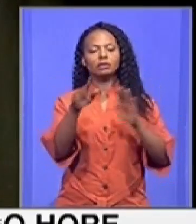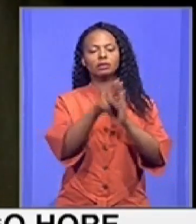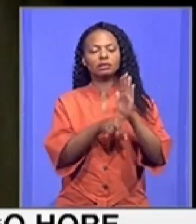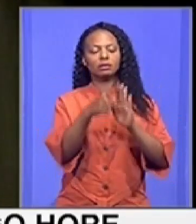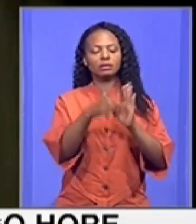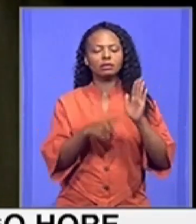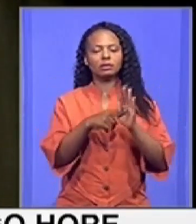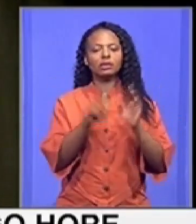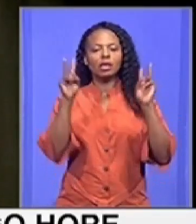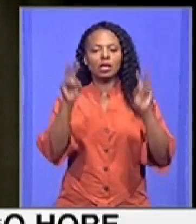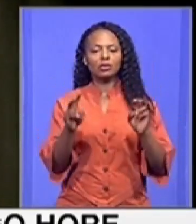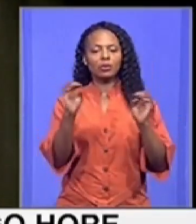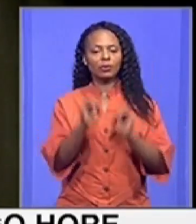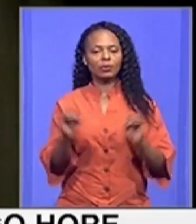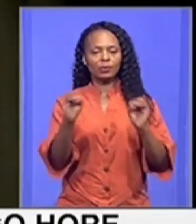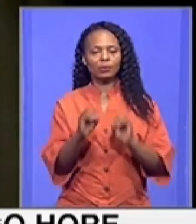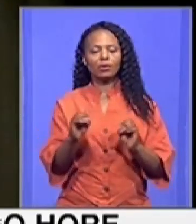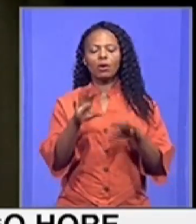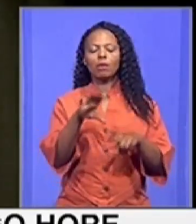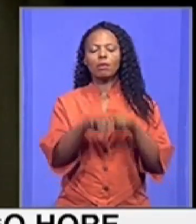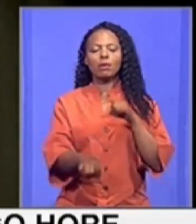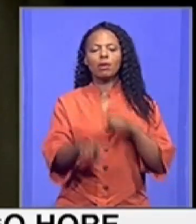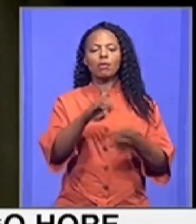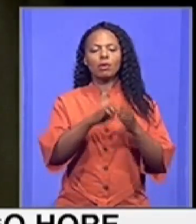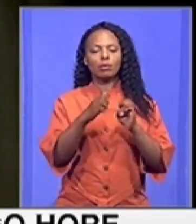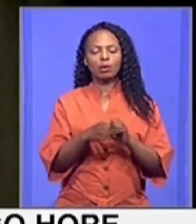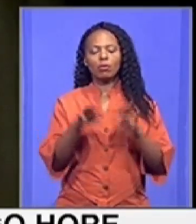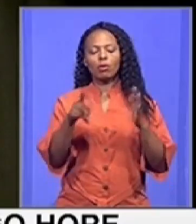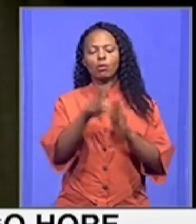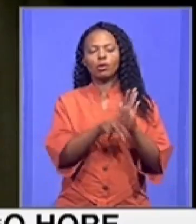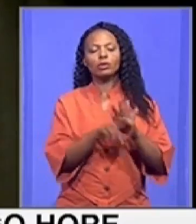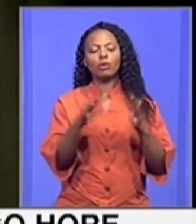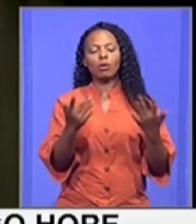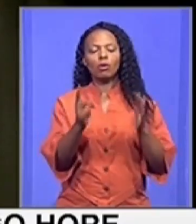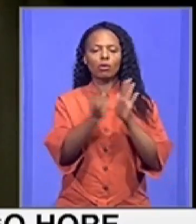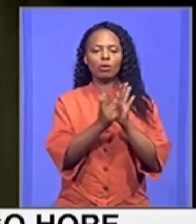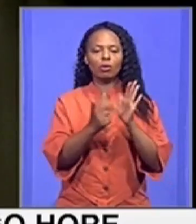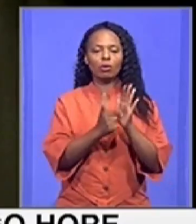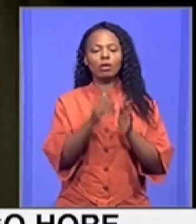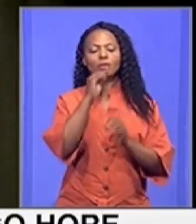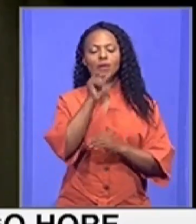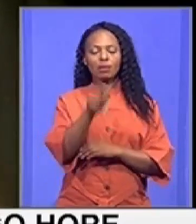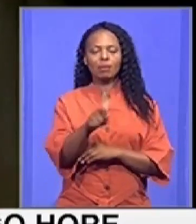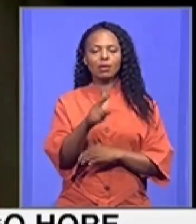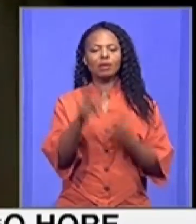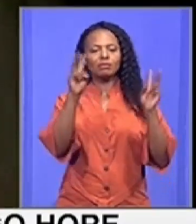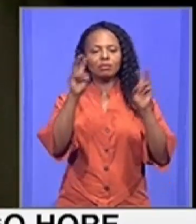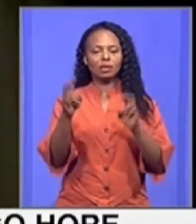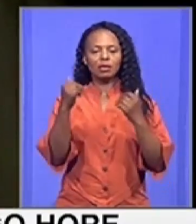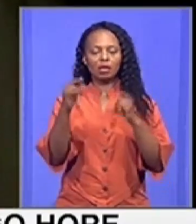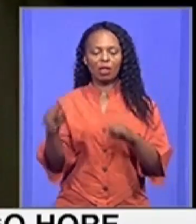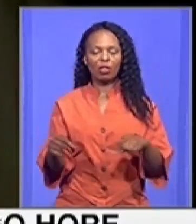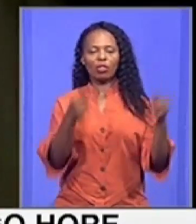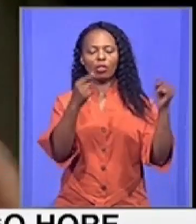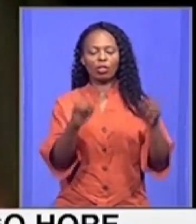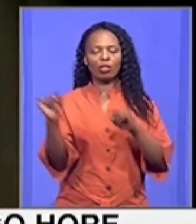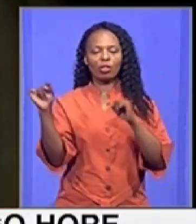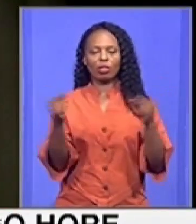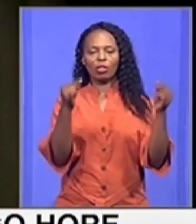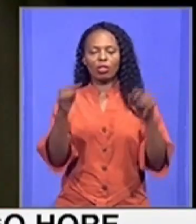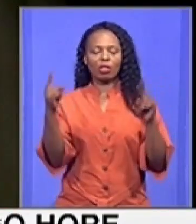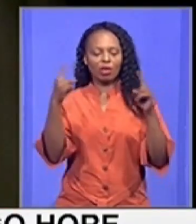you recognize that difficult problems of policy and law should be the subject of contestation and debate in an